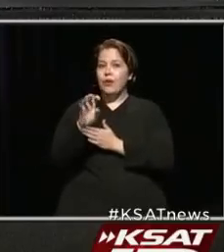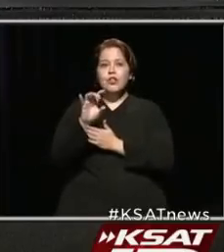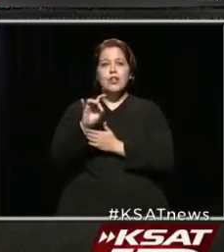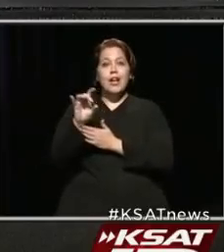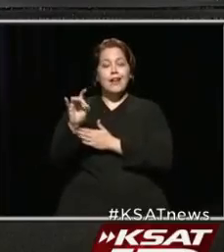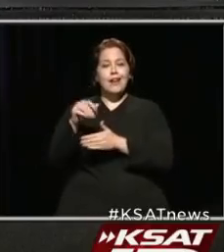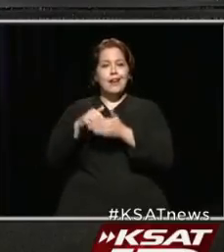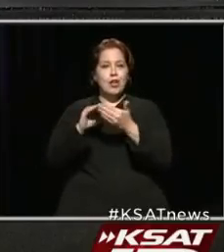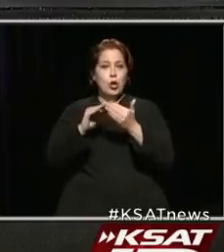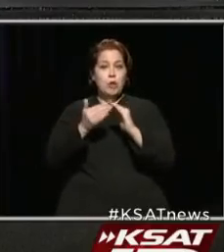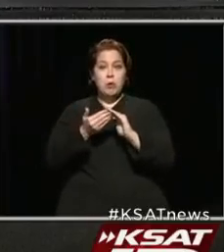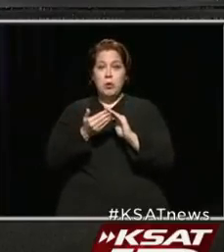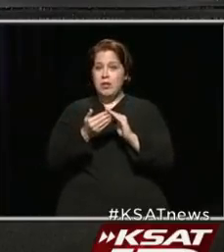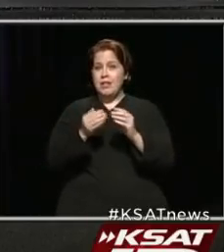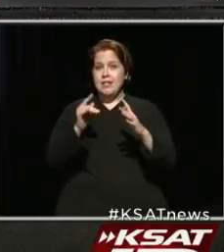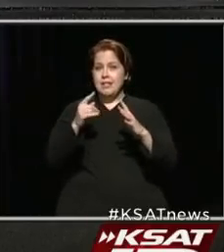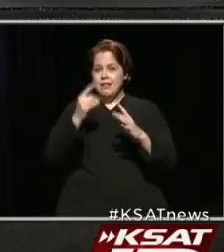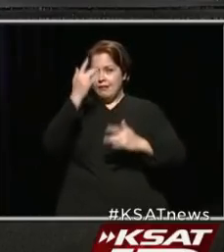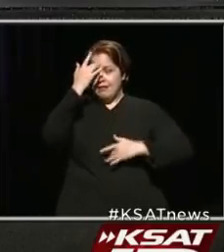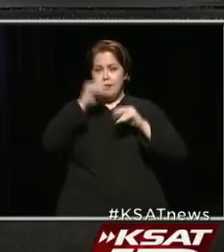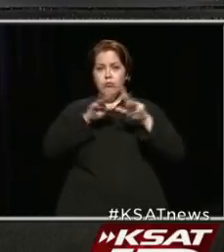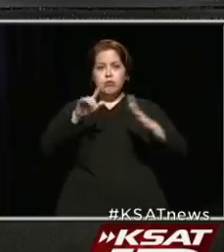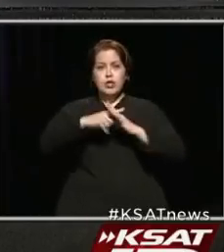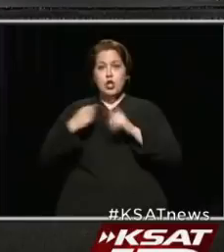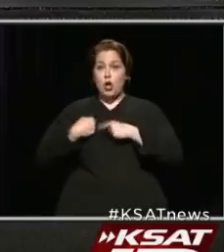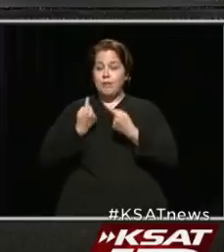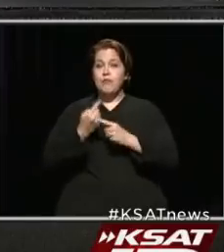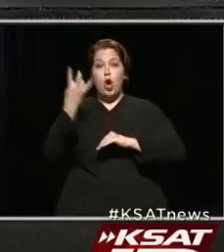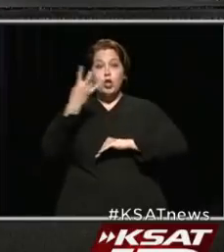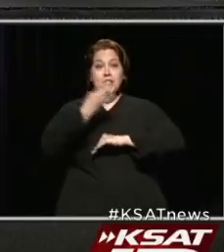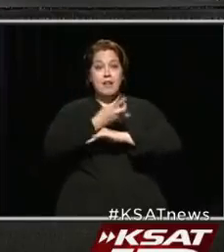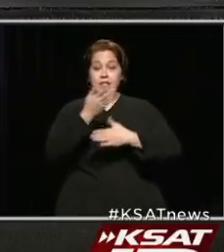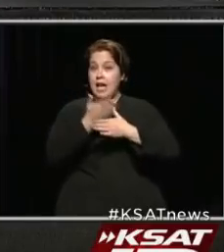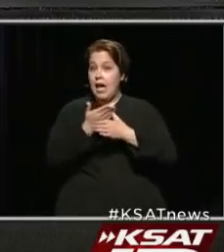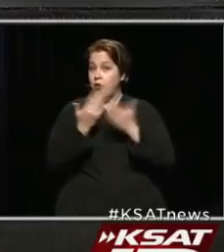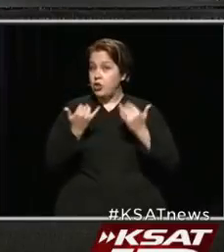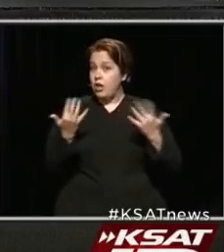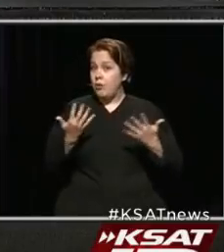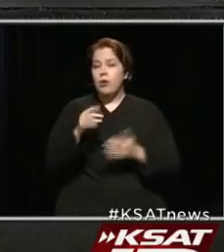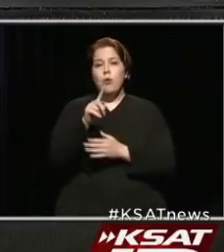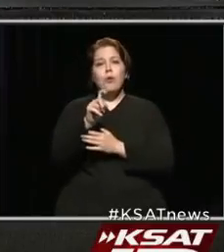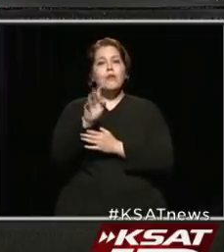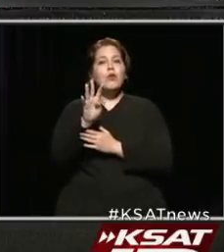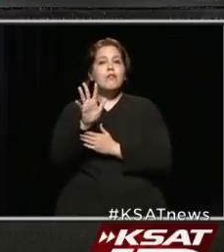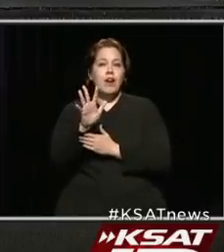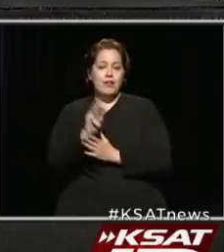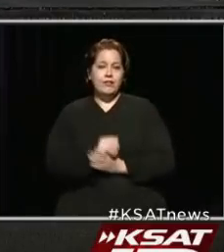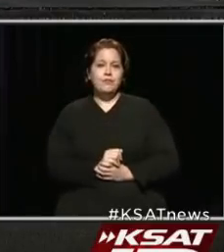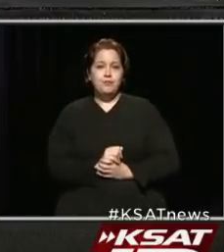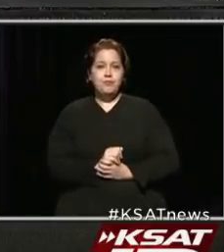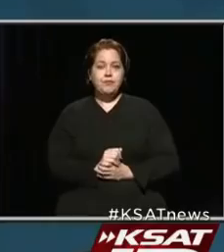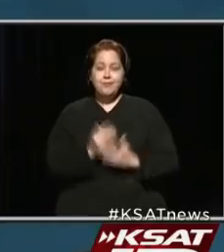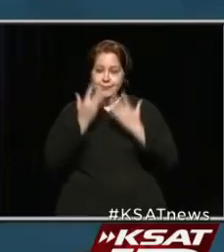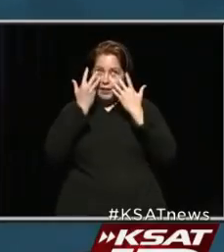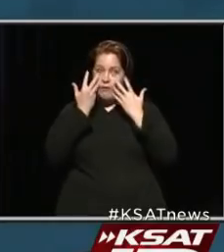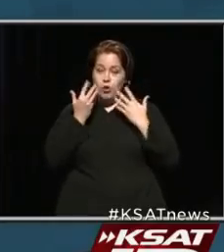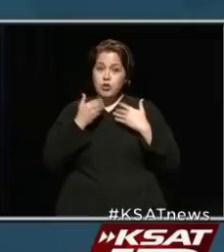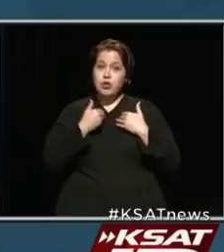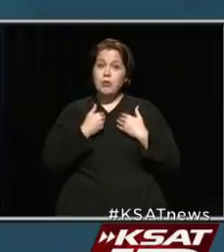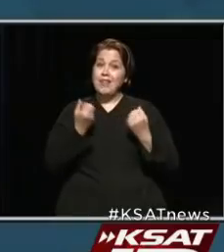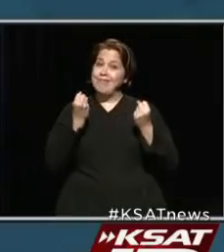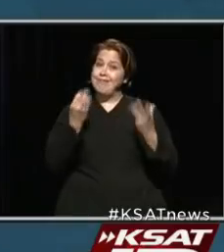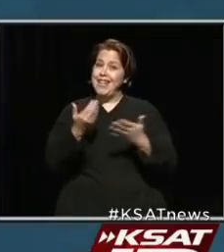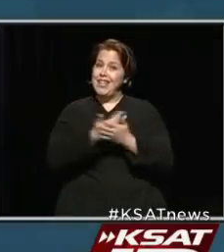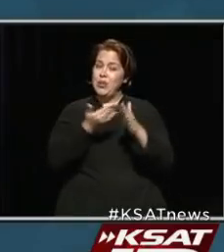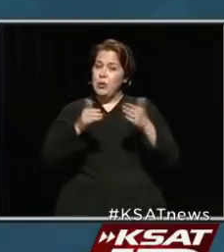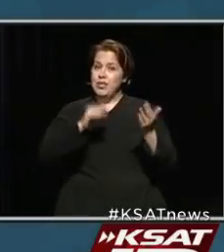45,488 in our community since the pandemic began. Our seven-day moving average is now 145. Unfortunately, we have a number of new